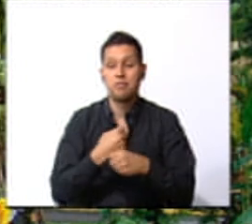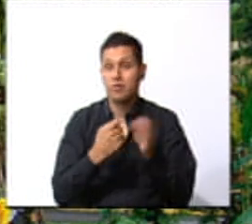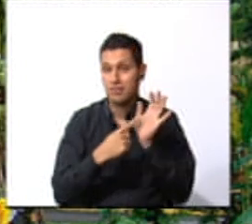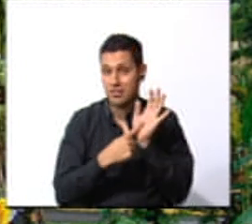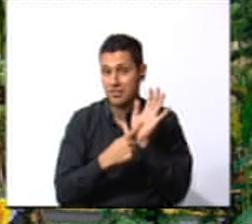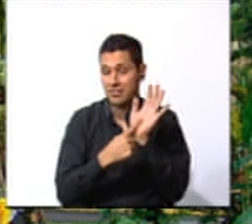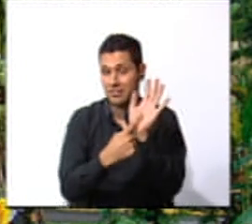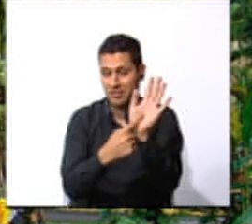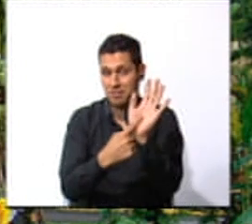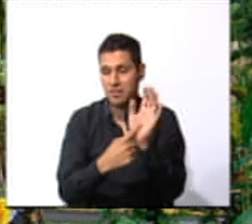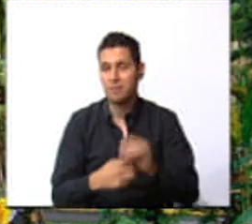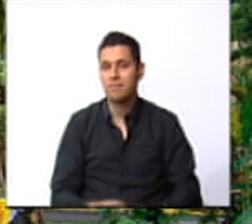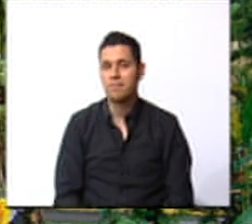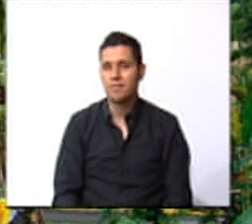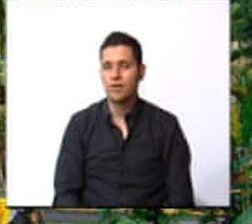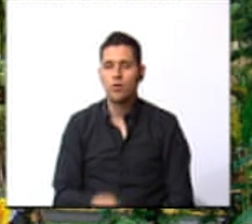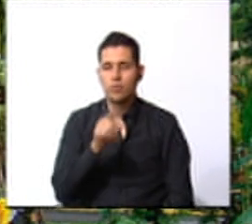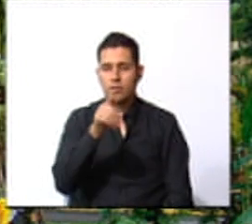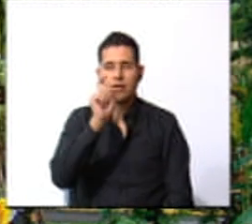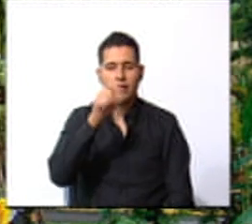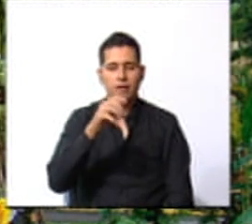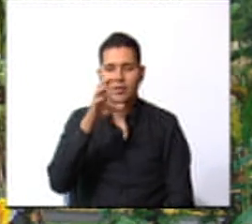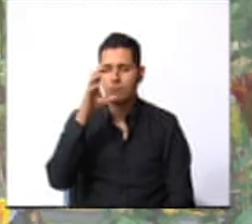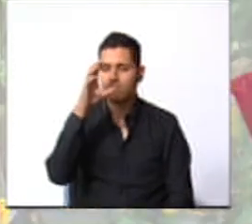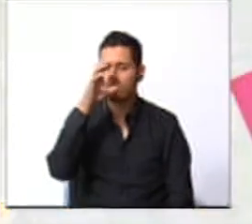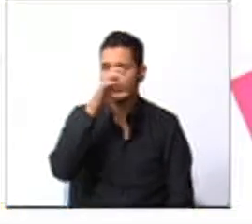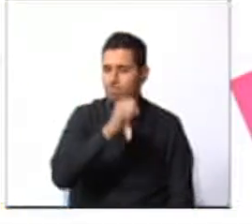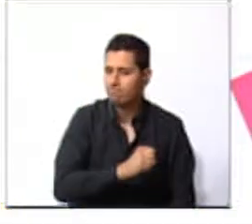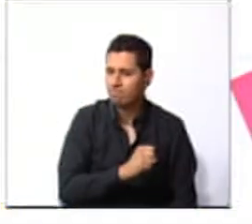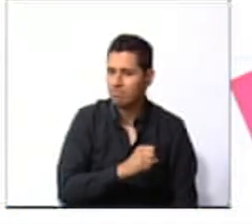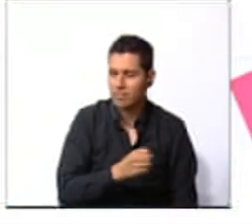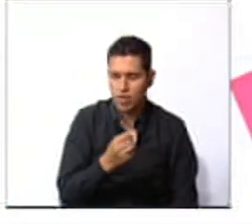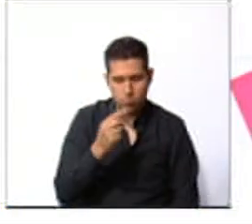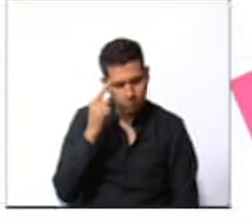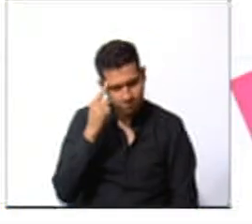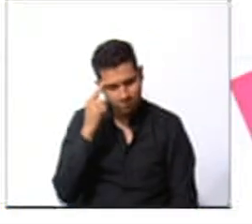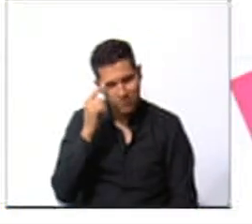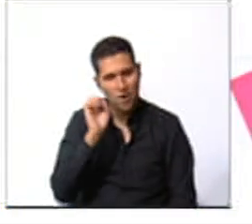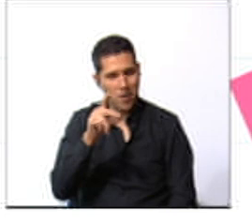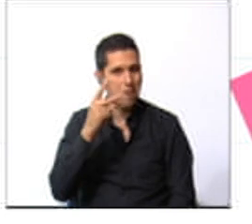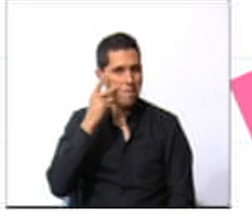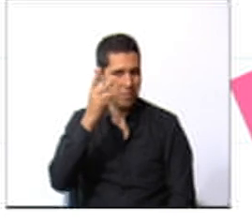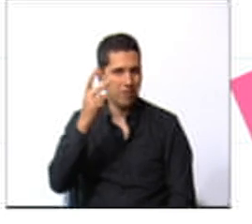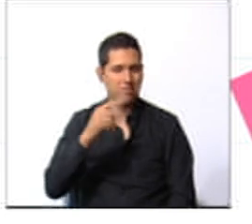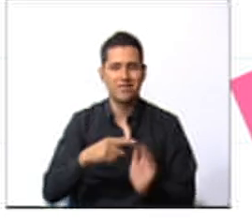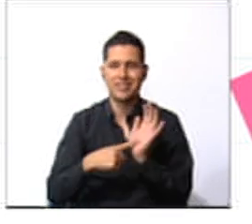to infer. Let's go to the presentation.